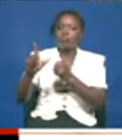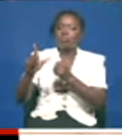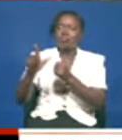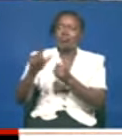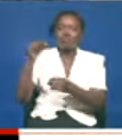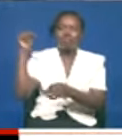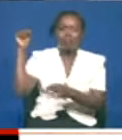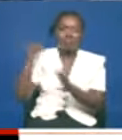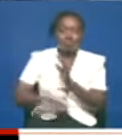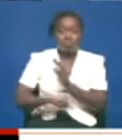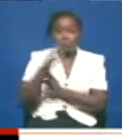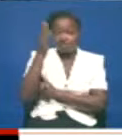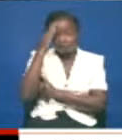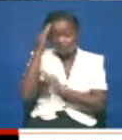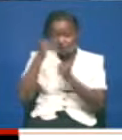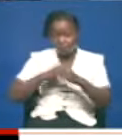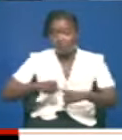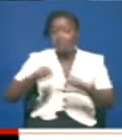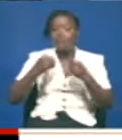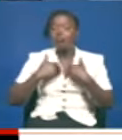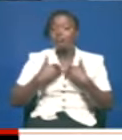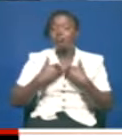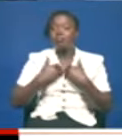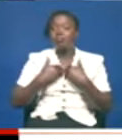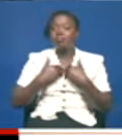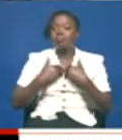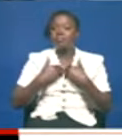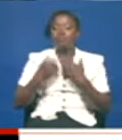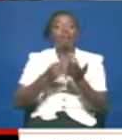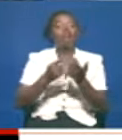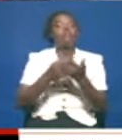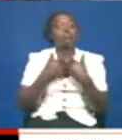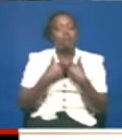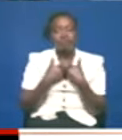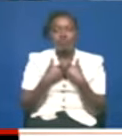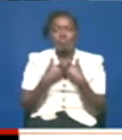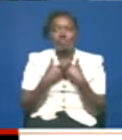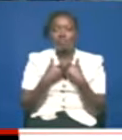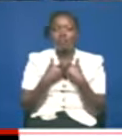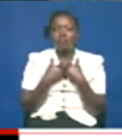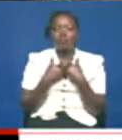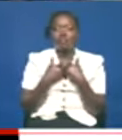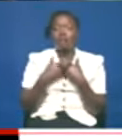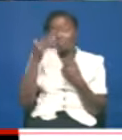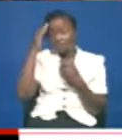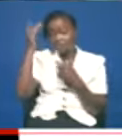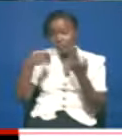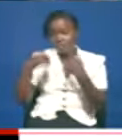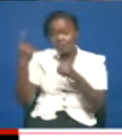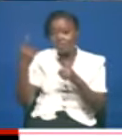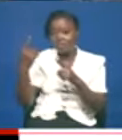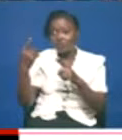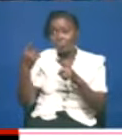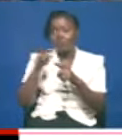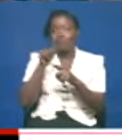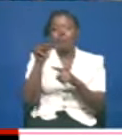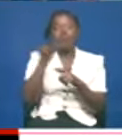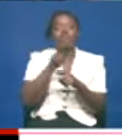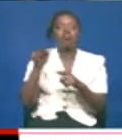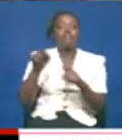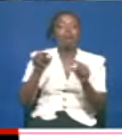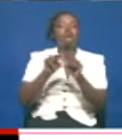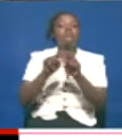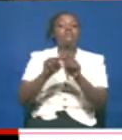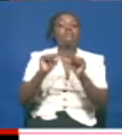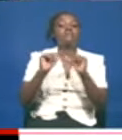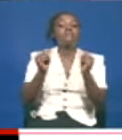na tunajua tuna uwezo, na tuna numbers, na tunajua tutaweza. Therefore, as a group